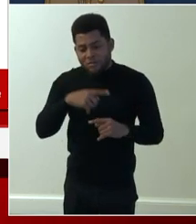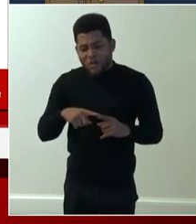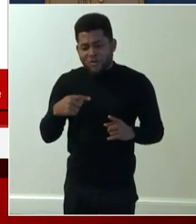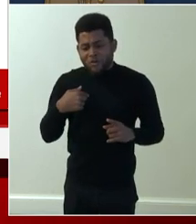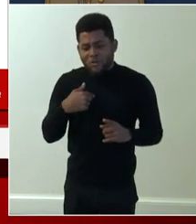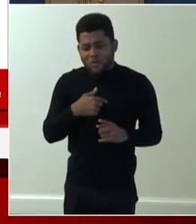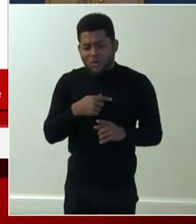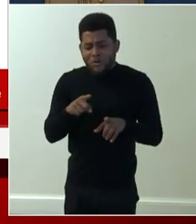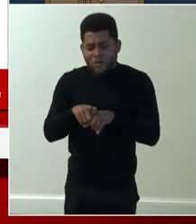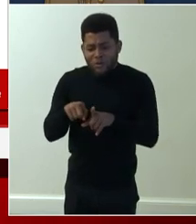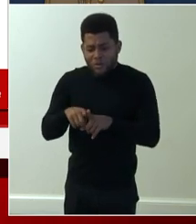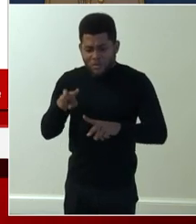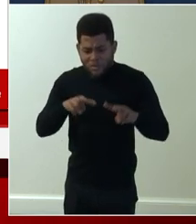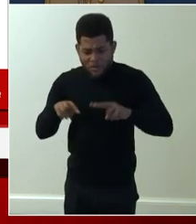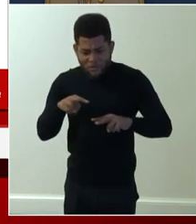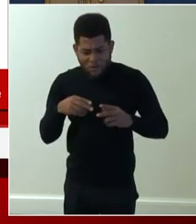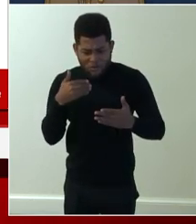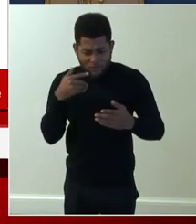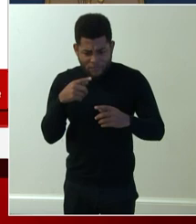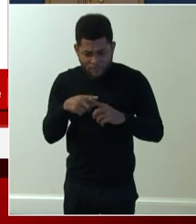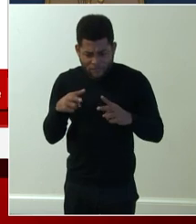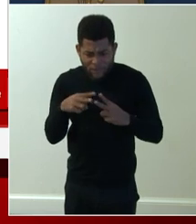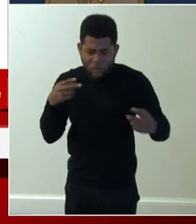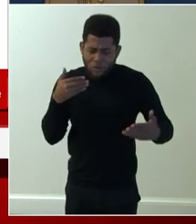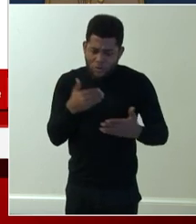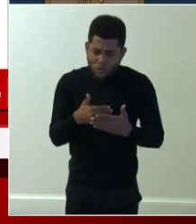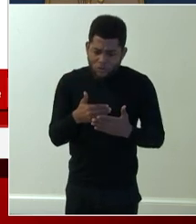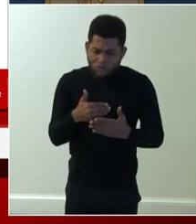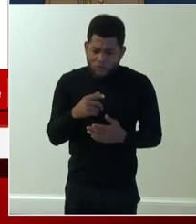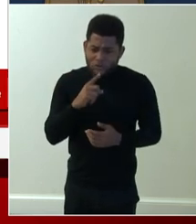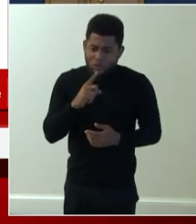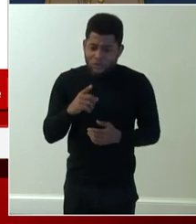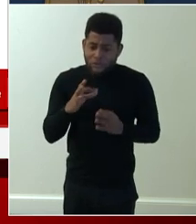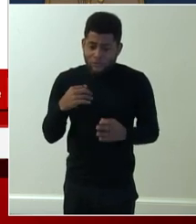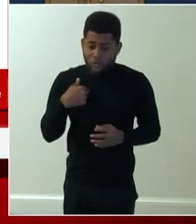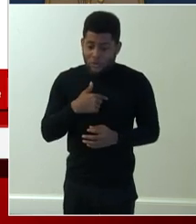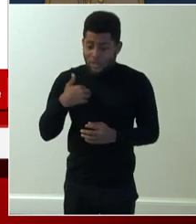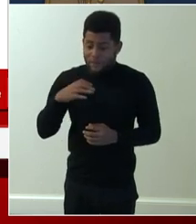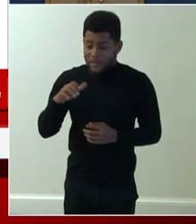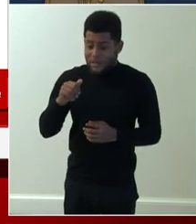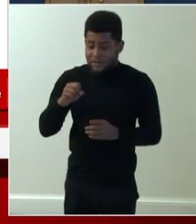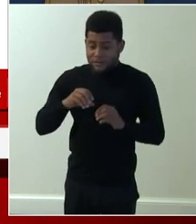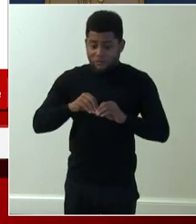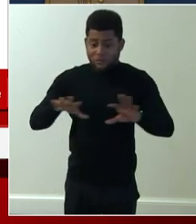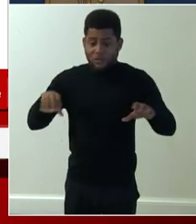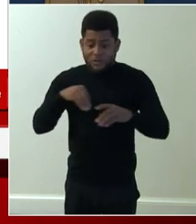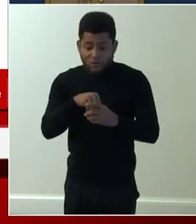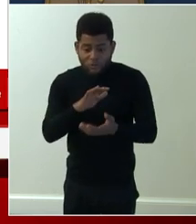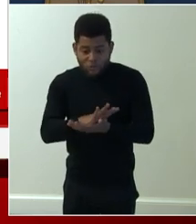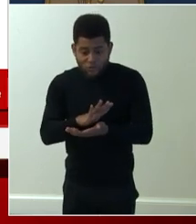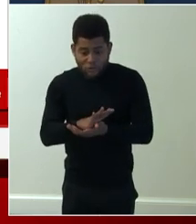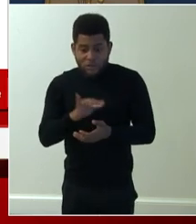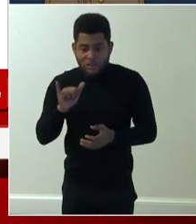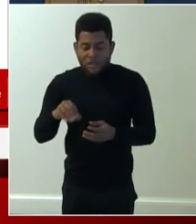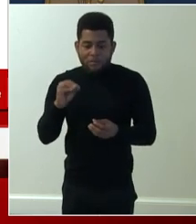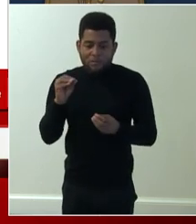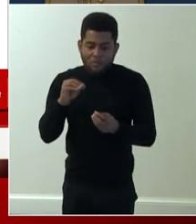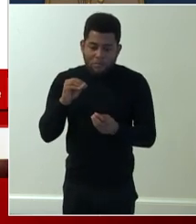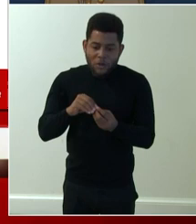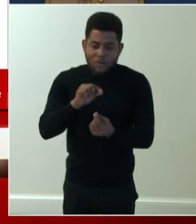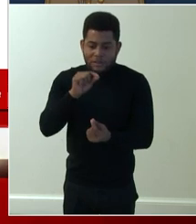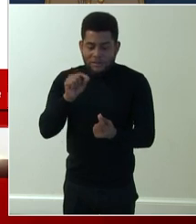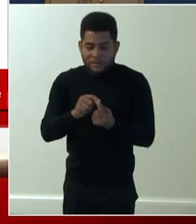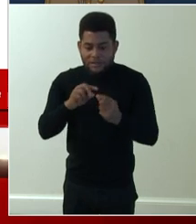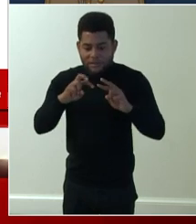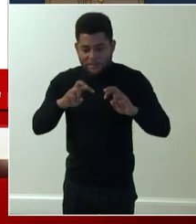also monitor very closely is if we have a case of spread in the schools, and that is a more detailed analysis that